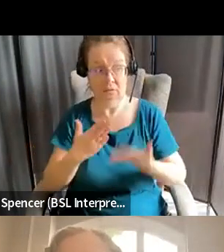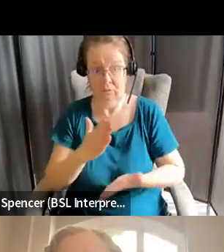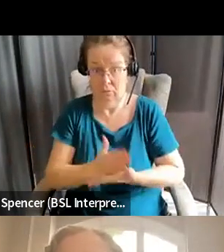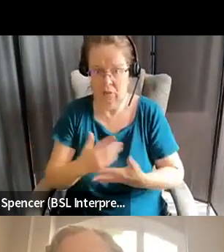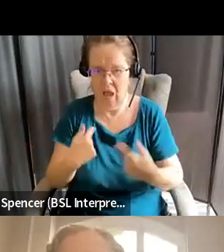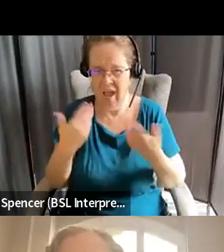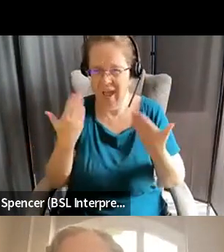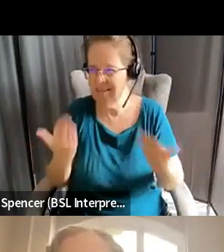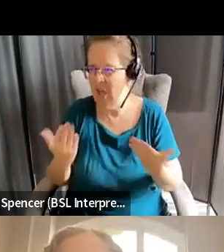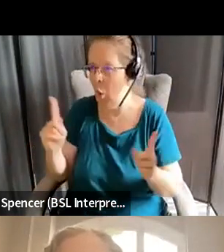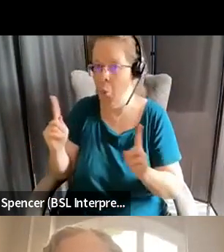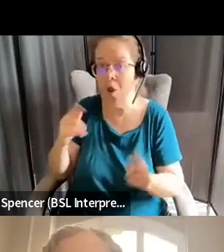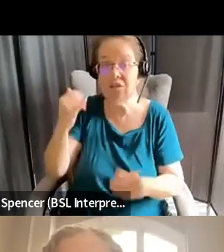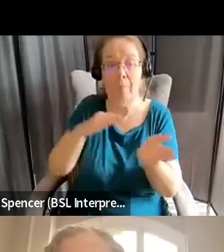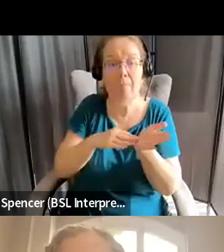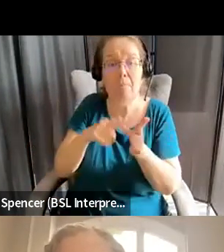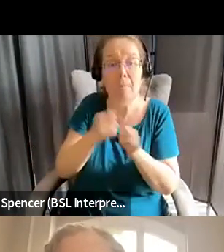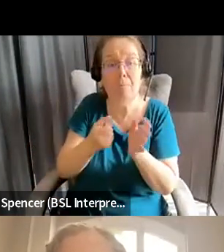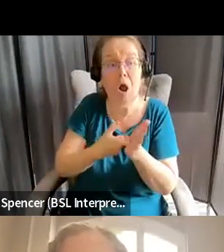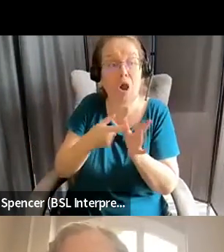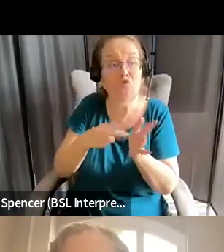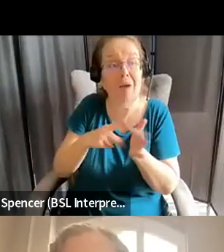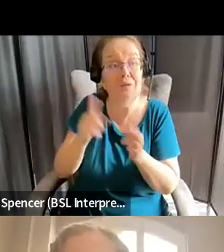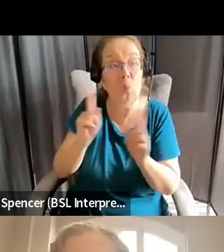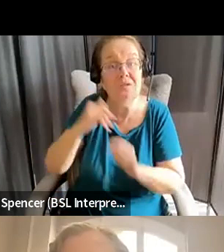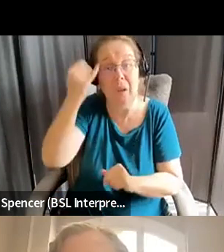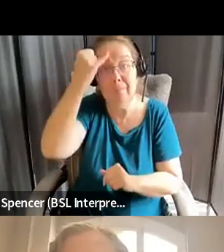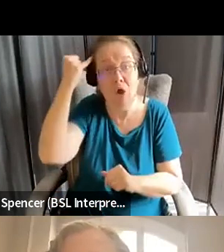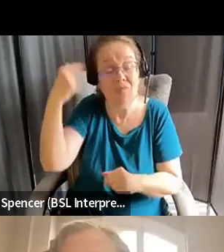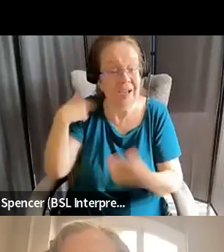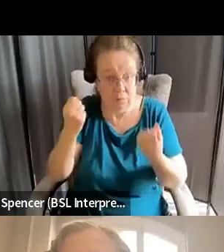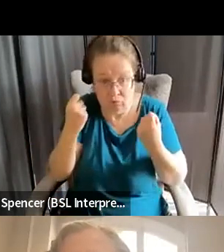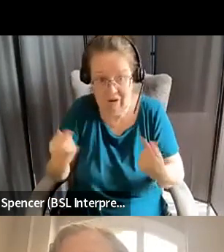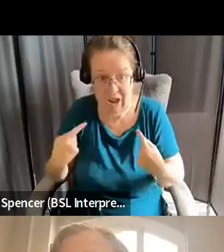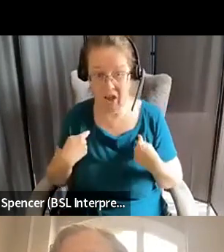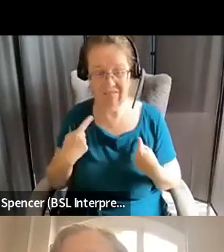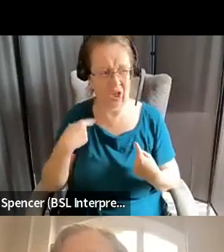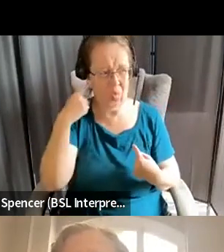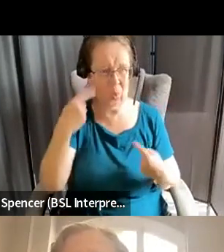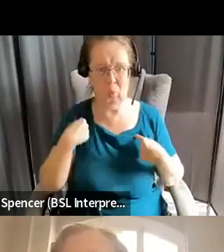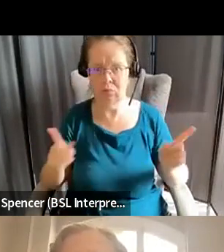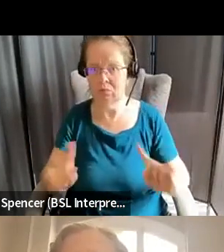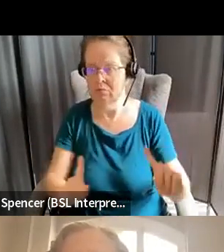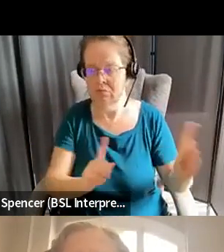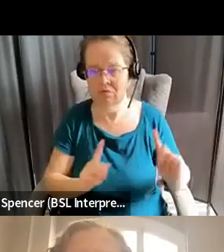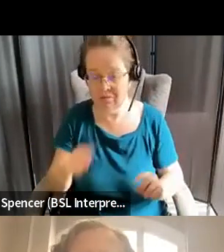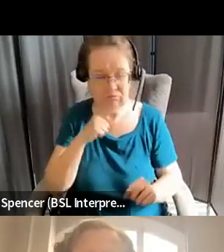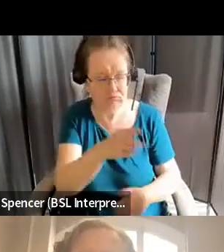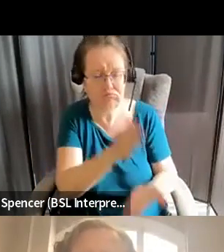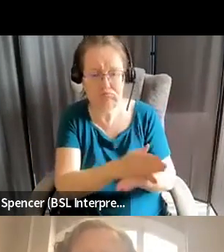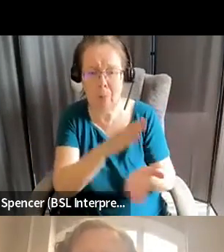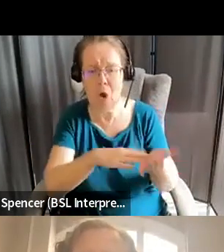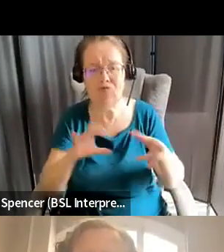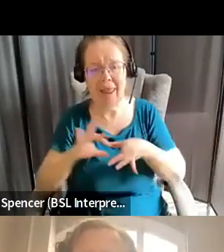even know that's what a migraine was, honestly. I thought it was something else. And so that